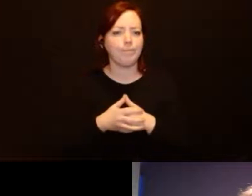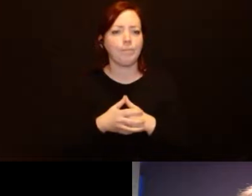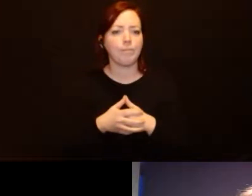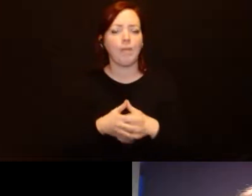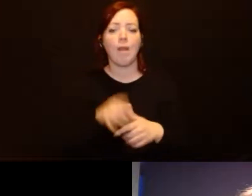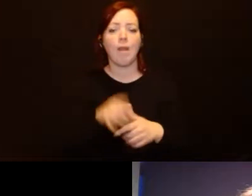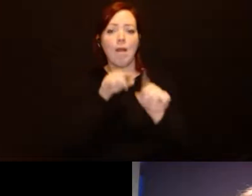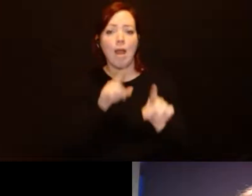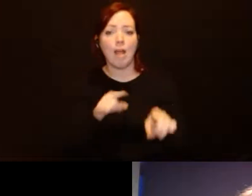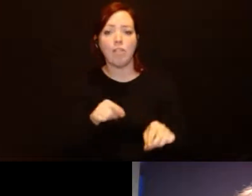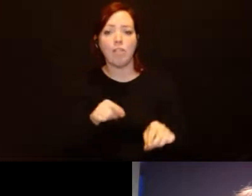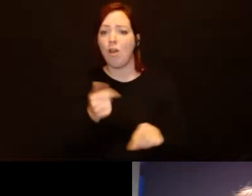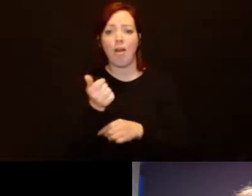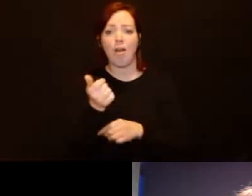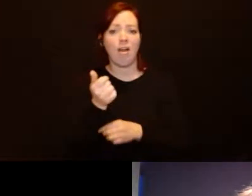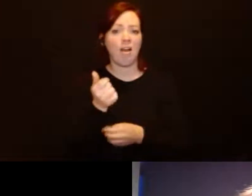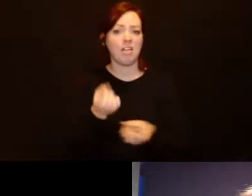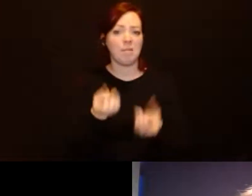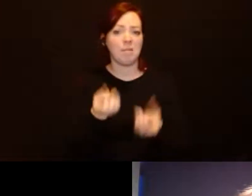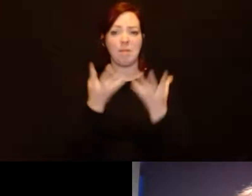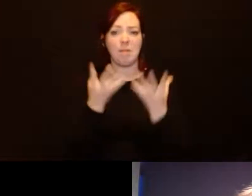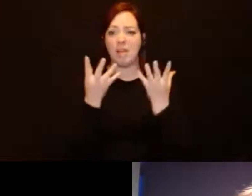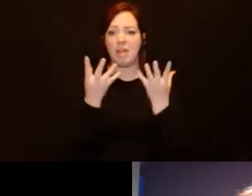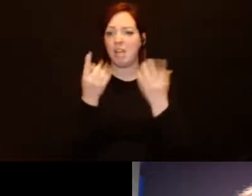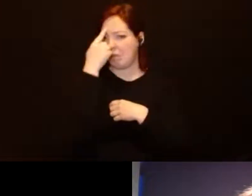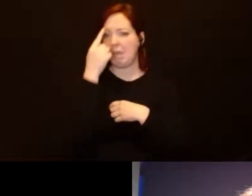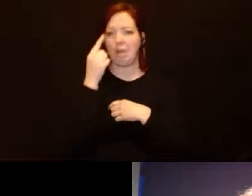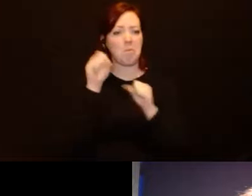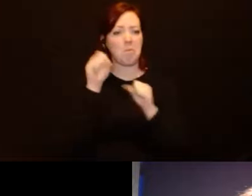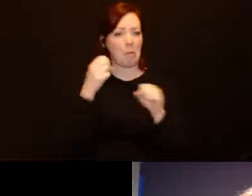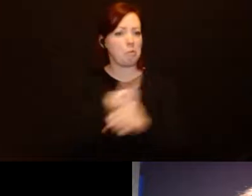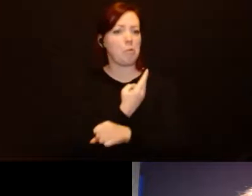effective. Give you 20 seconds to do that.